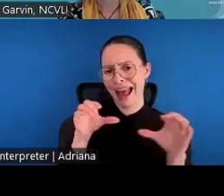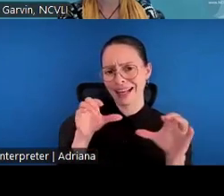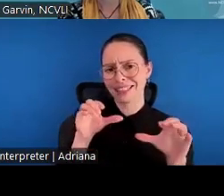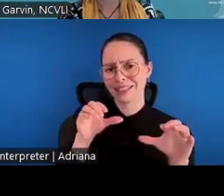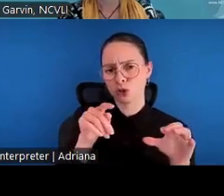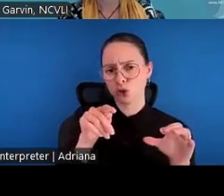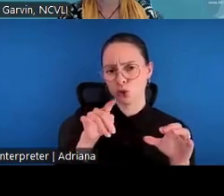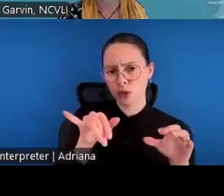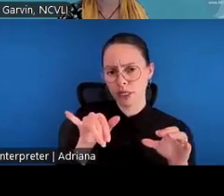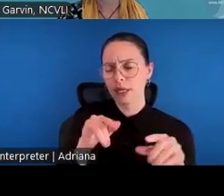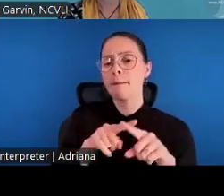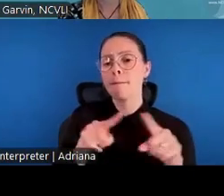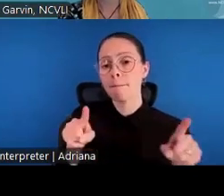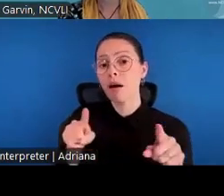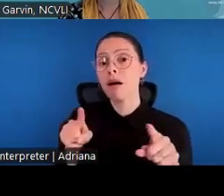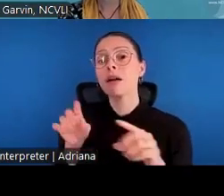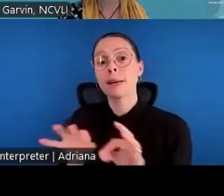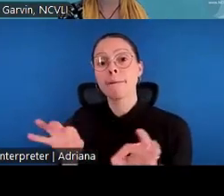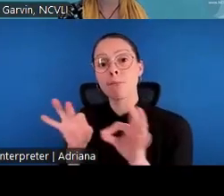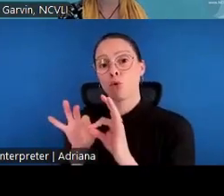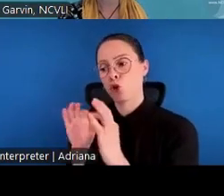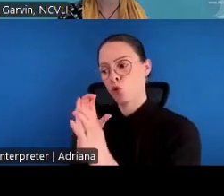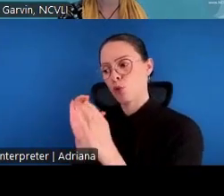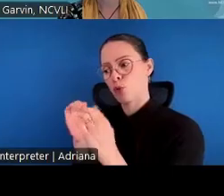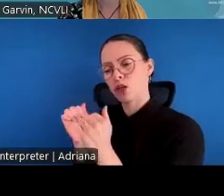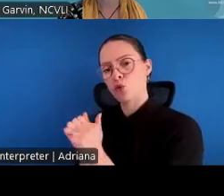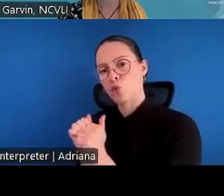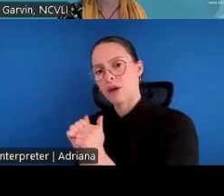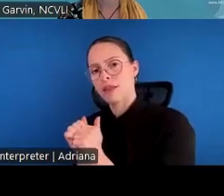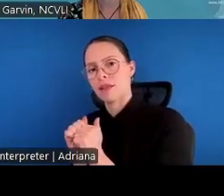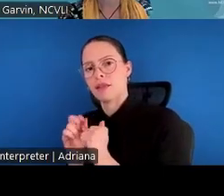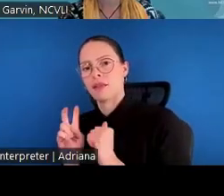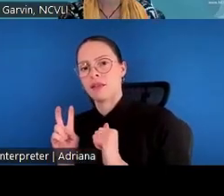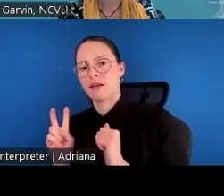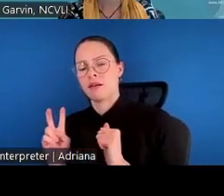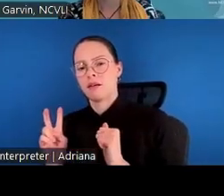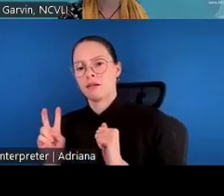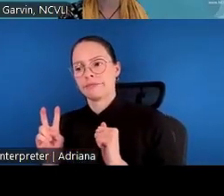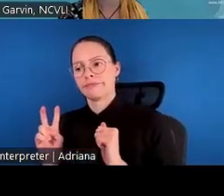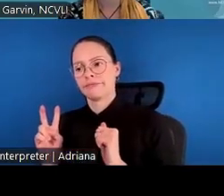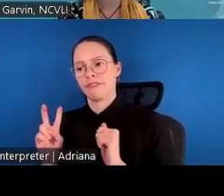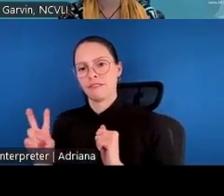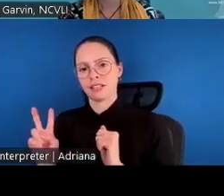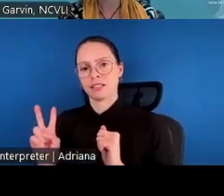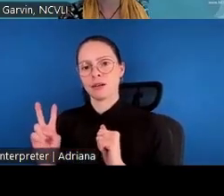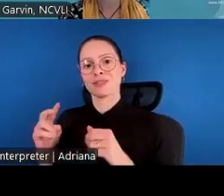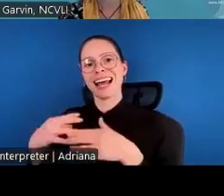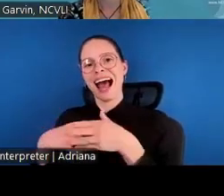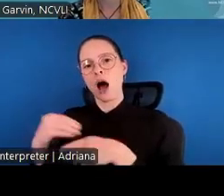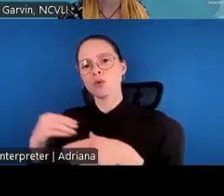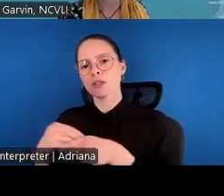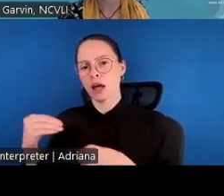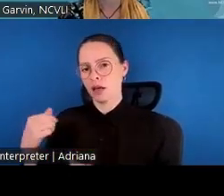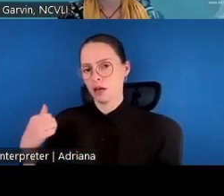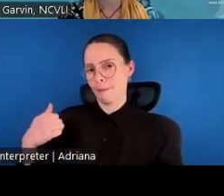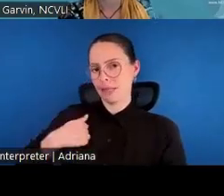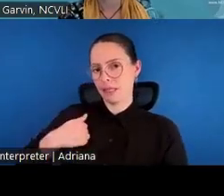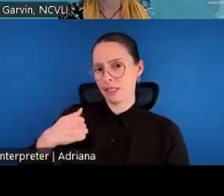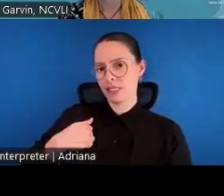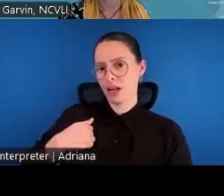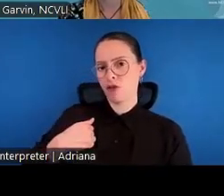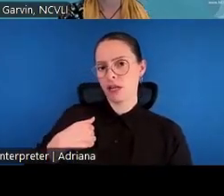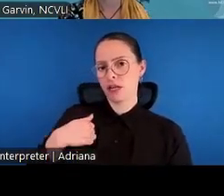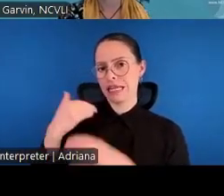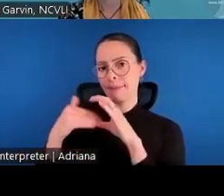clients outside of their military email addresses, maybe on logistics issues, but anything substantive should be on